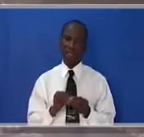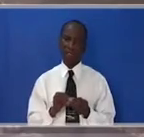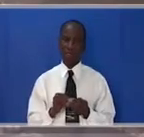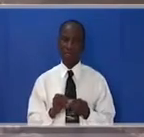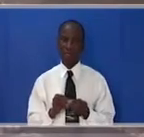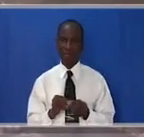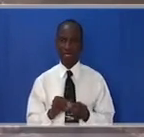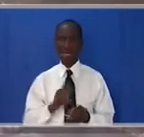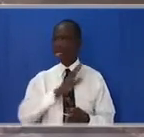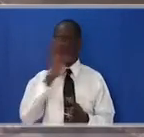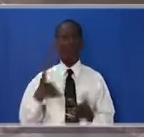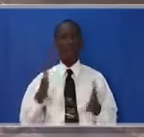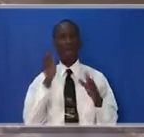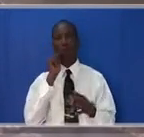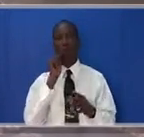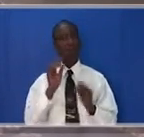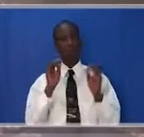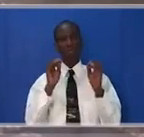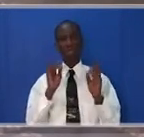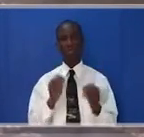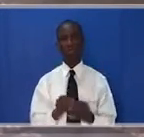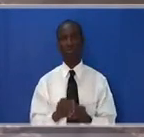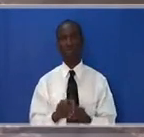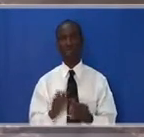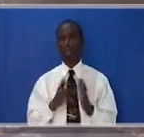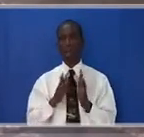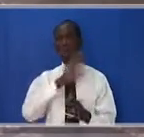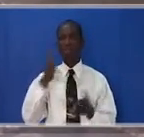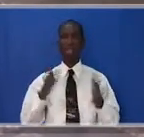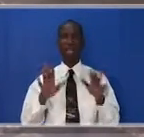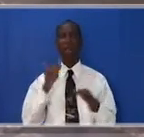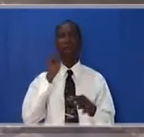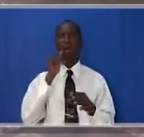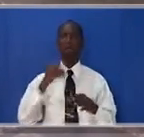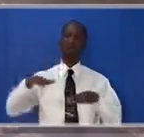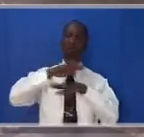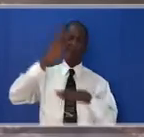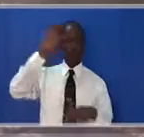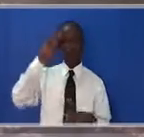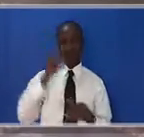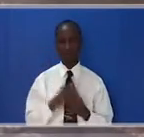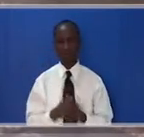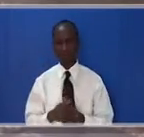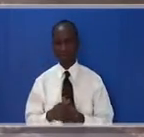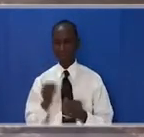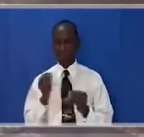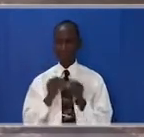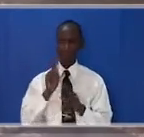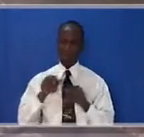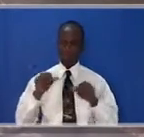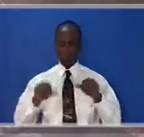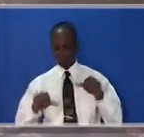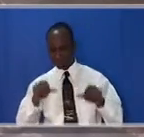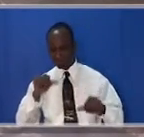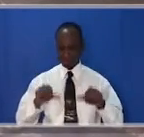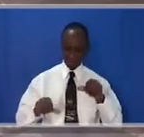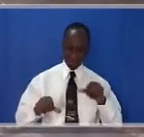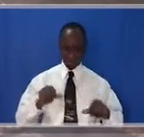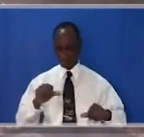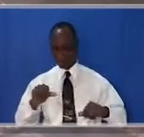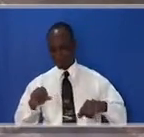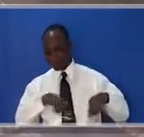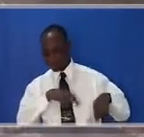mutumi jirechire. Mutumi di mbelema so. Babu eni musa. Enti echinye bebeba. Eya emmanu